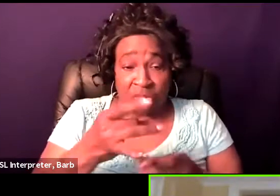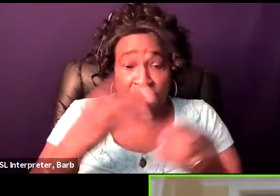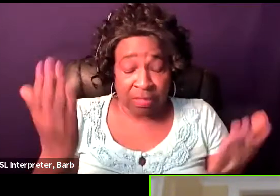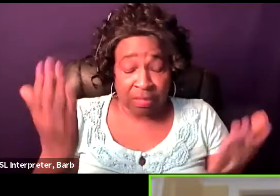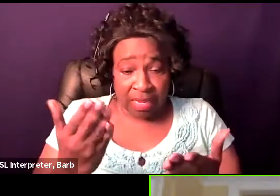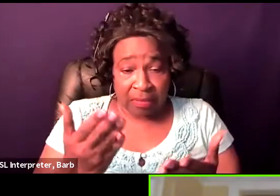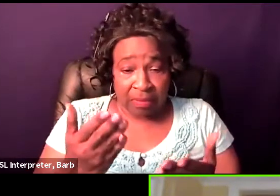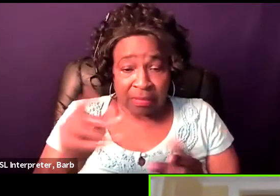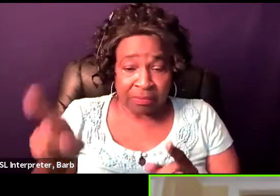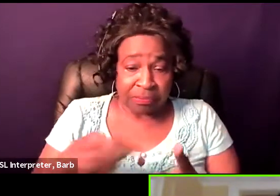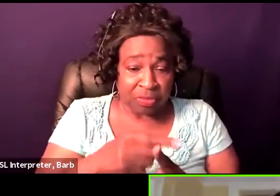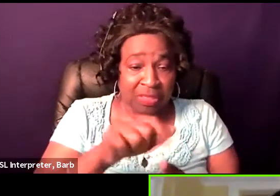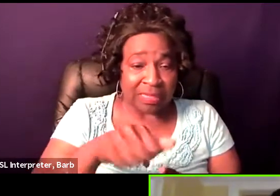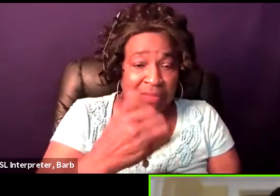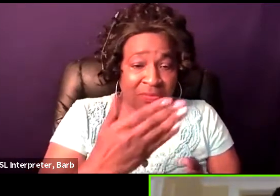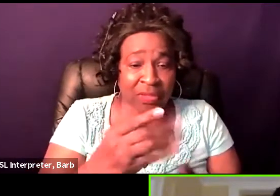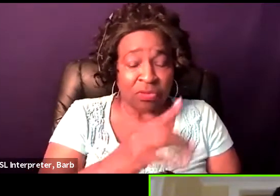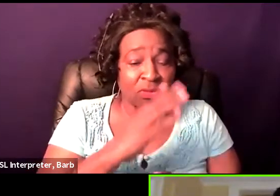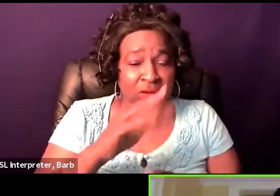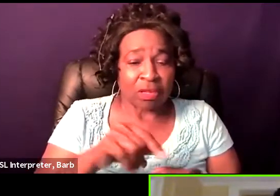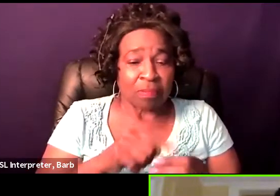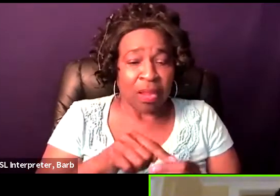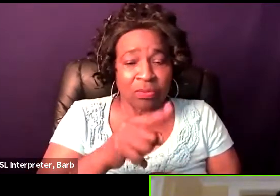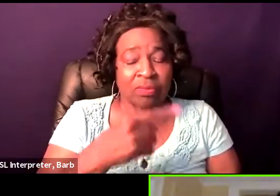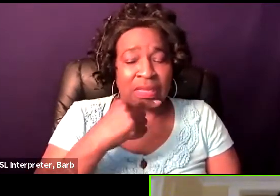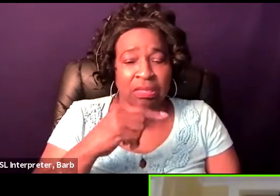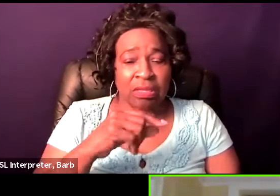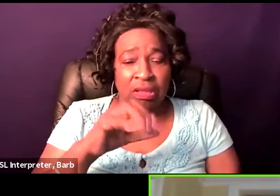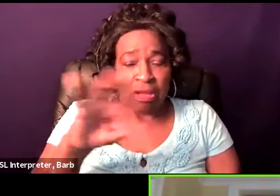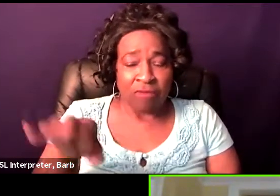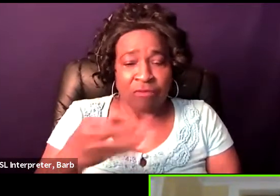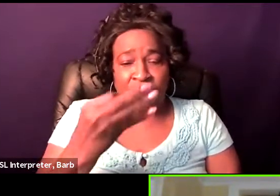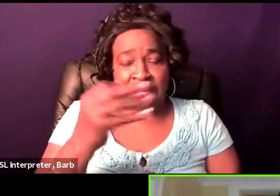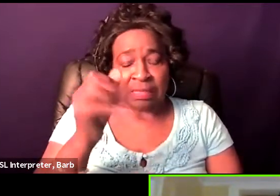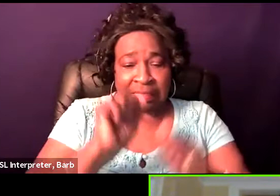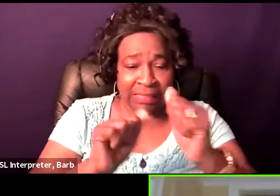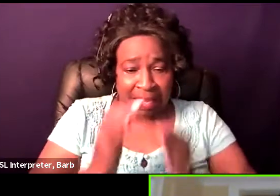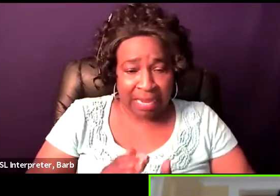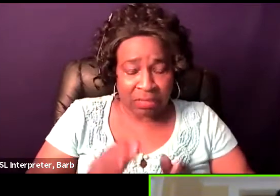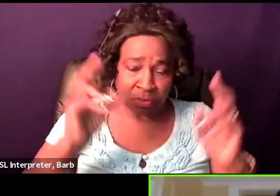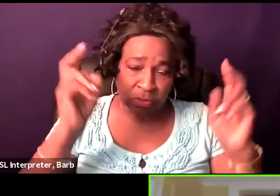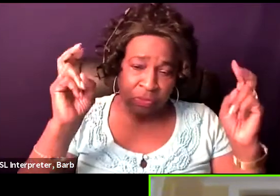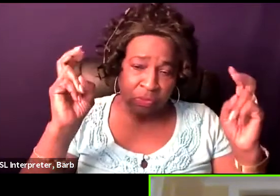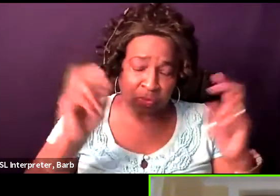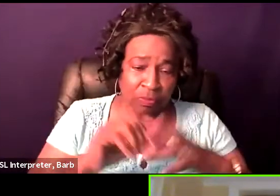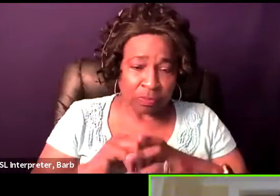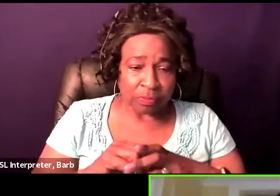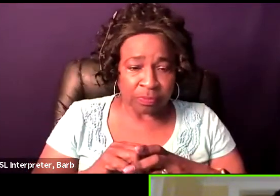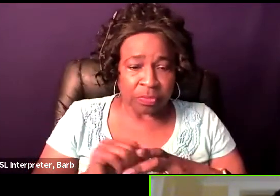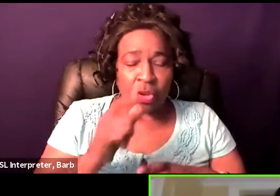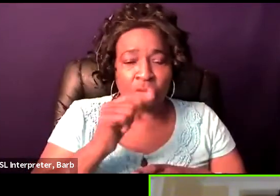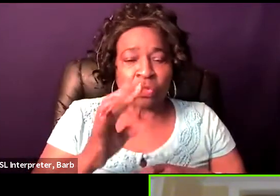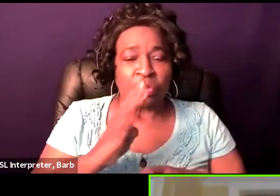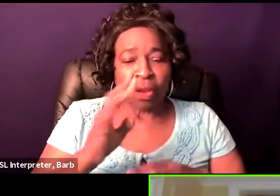another thing you talk about, is you mentioned a French scientist, quote unquote scientist, who talks about the